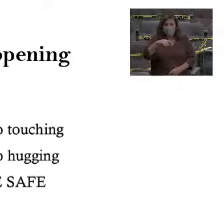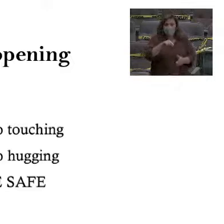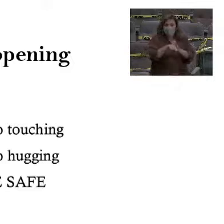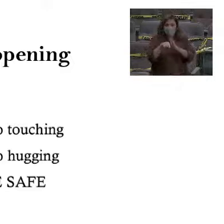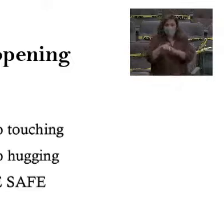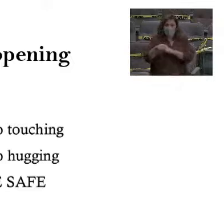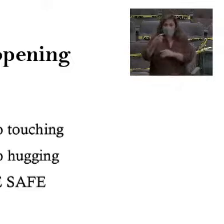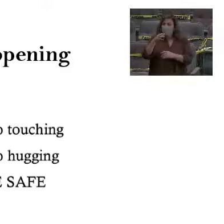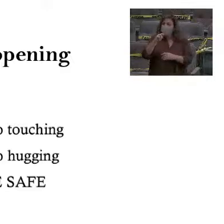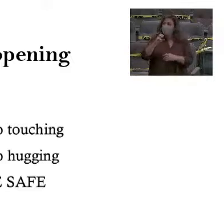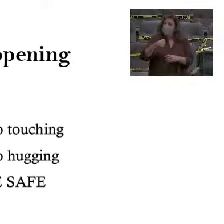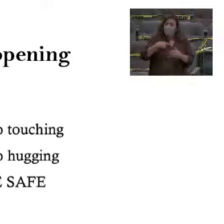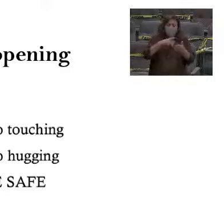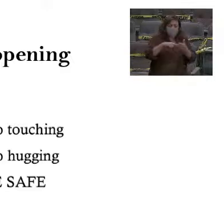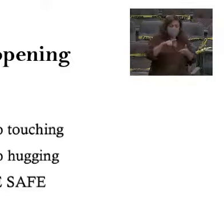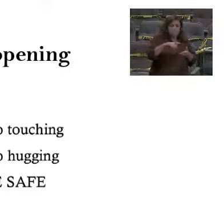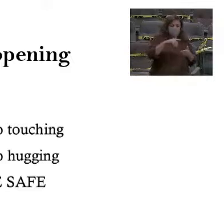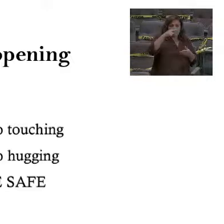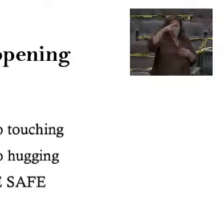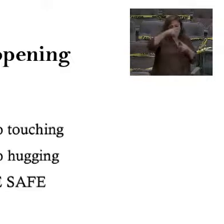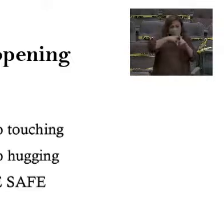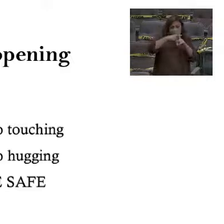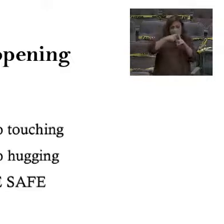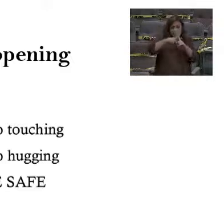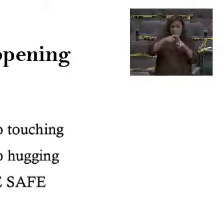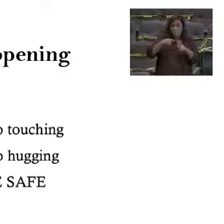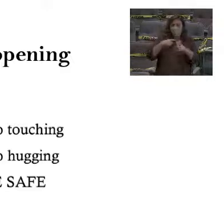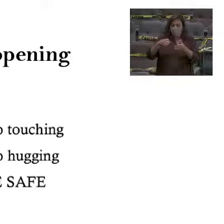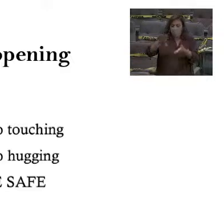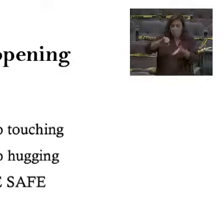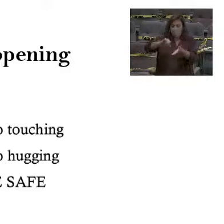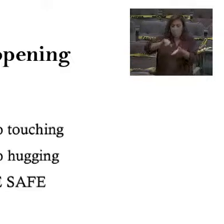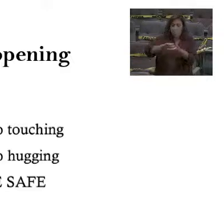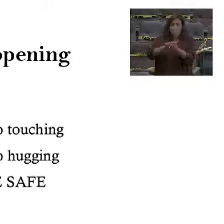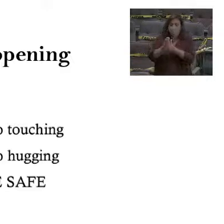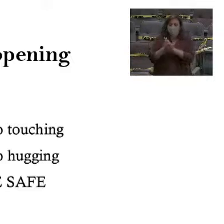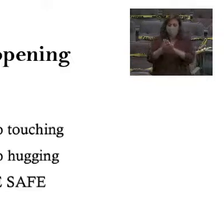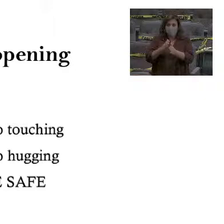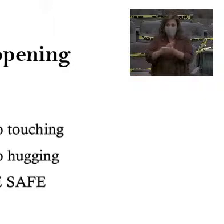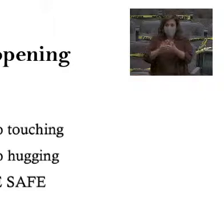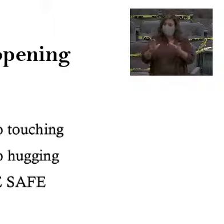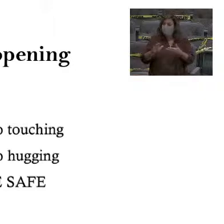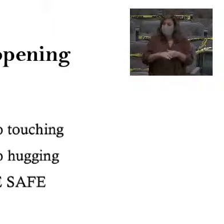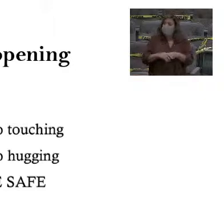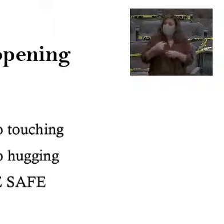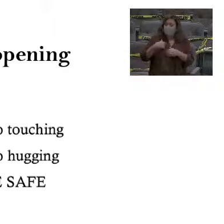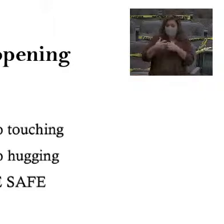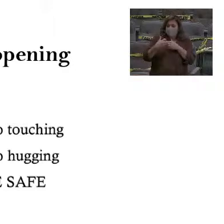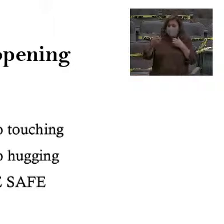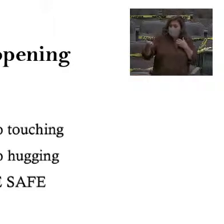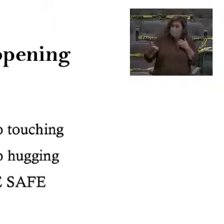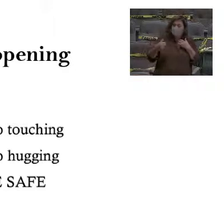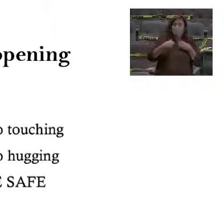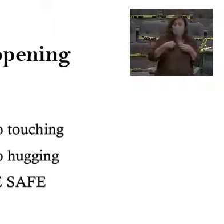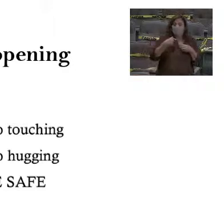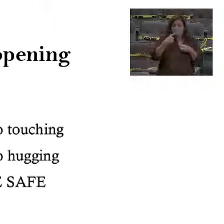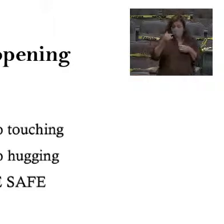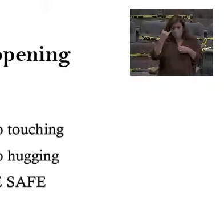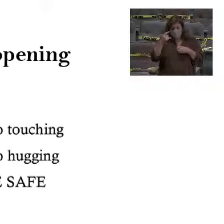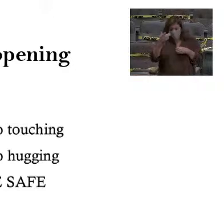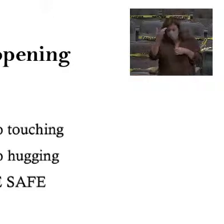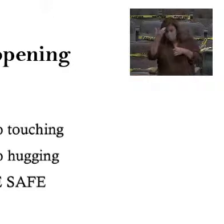in. We provide hand gel, and we practice social distance. We tell the members, if you're sick, stay home.